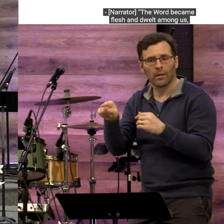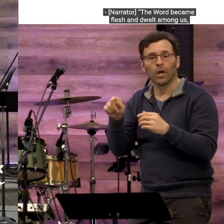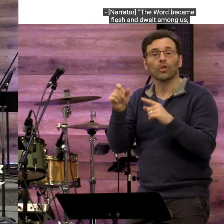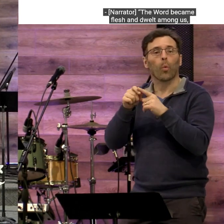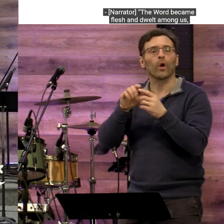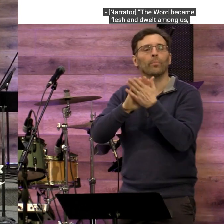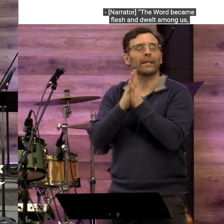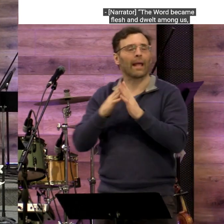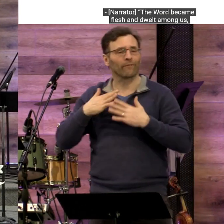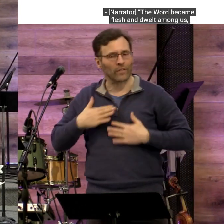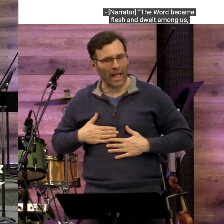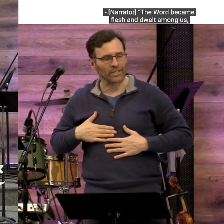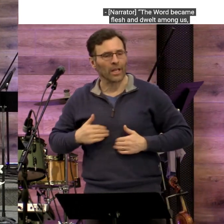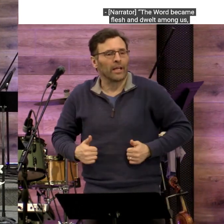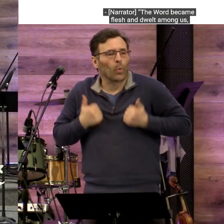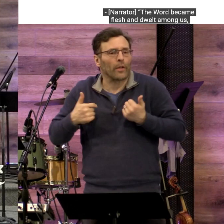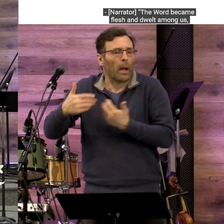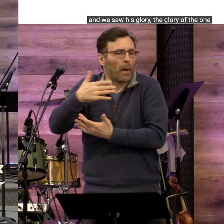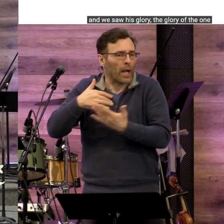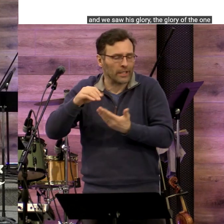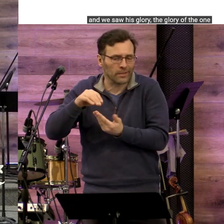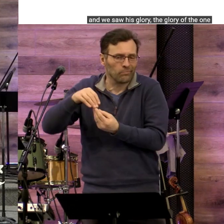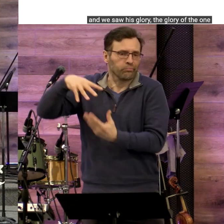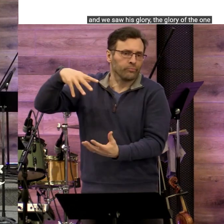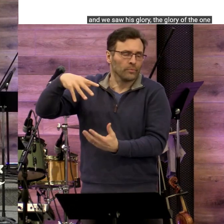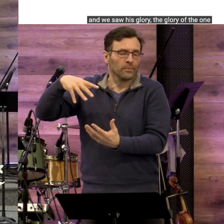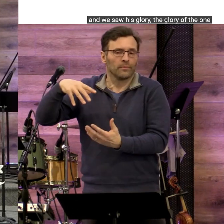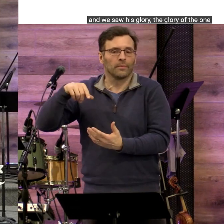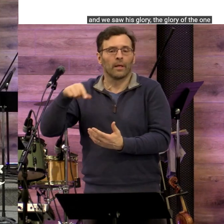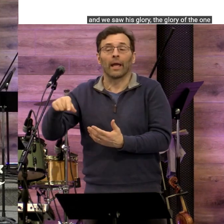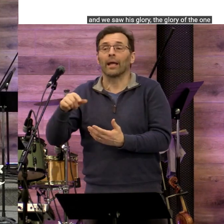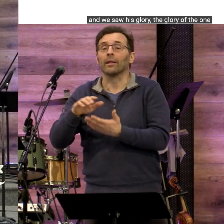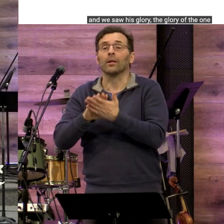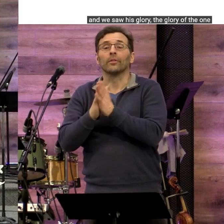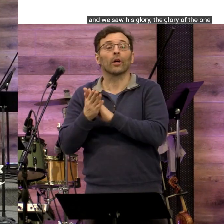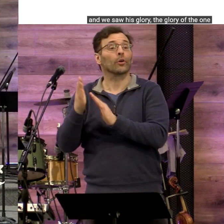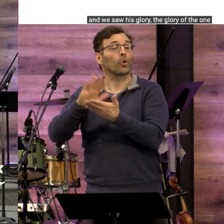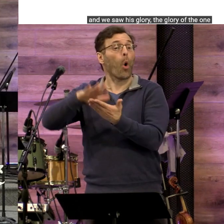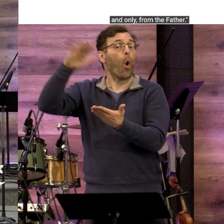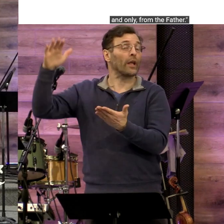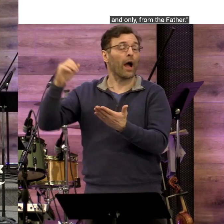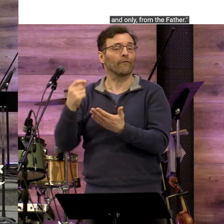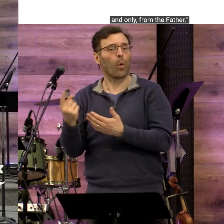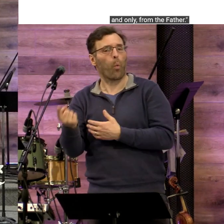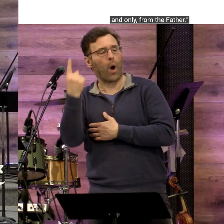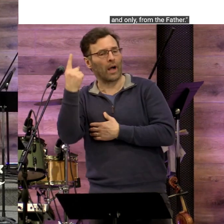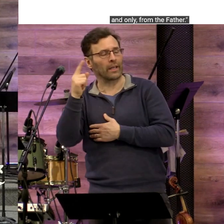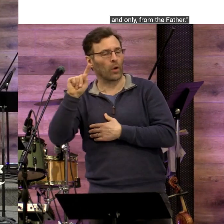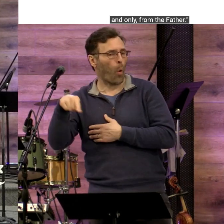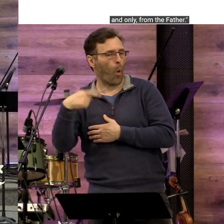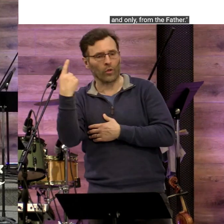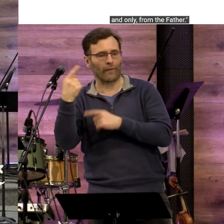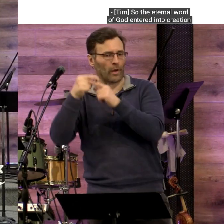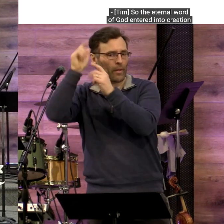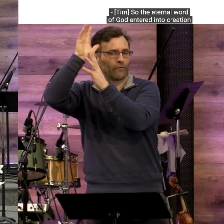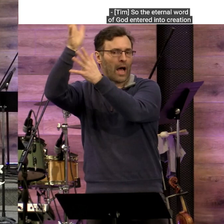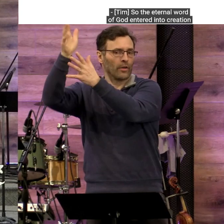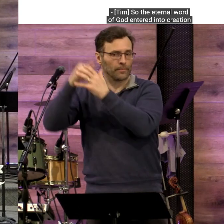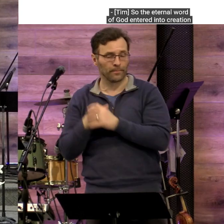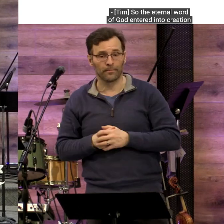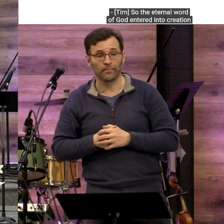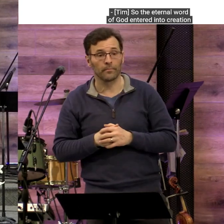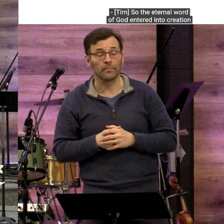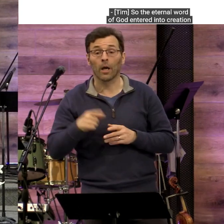became flesh and dwelt among us, and we saw his glory, the glory of the one and only from the Father. So